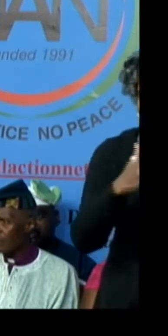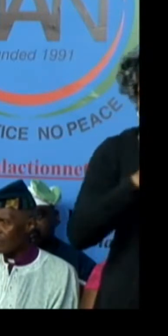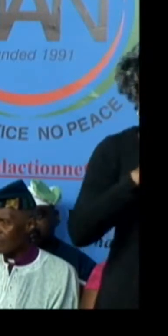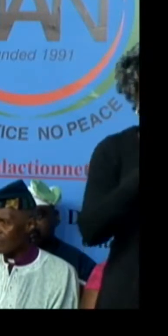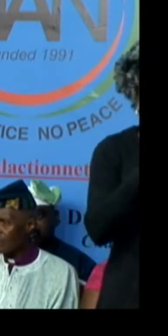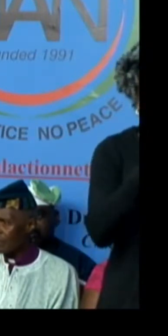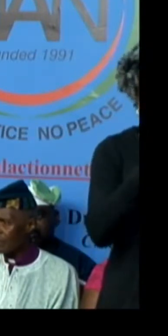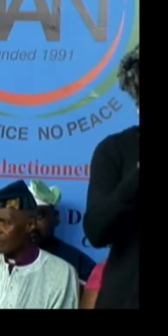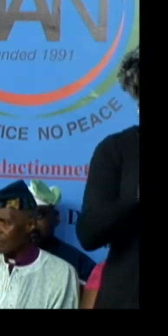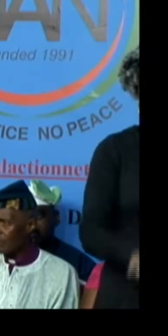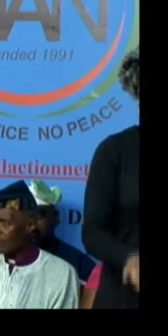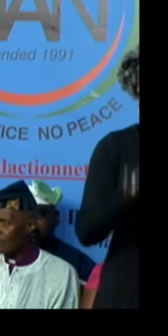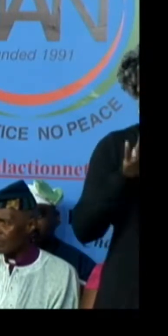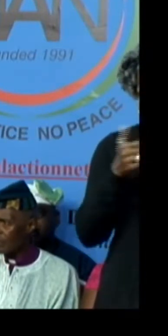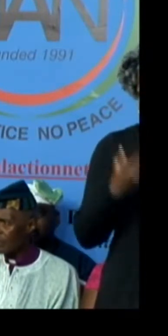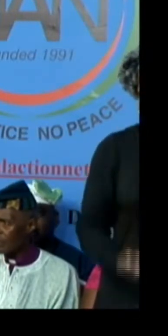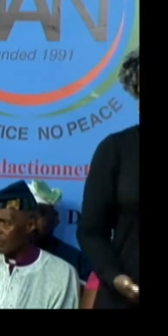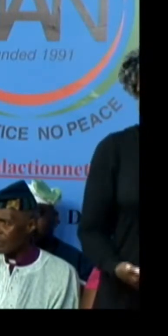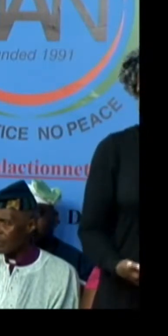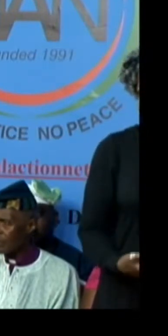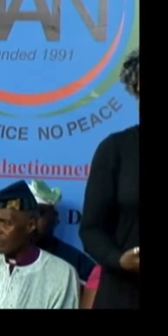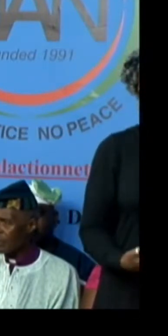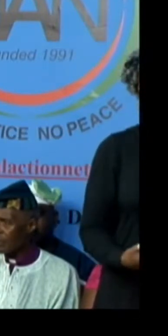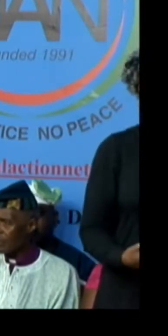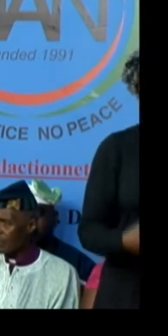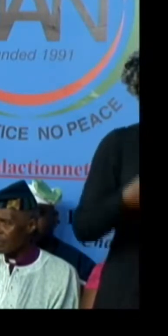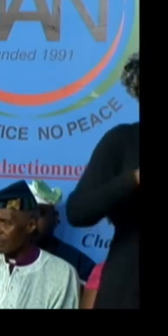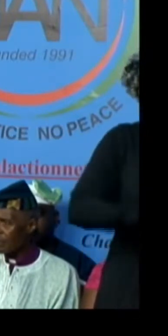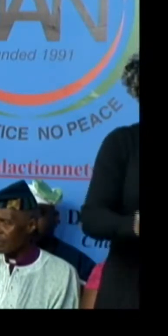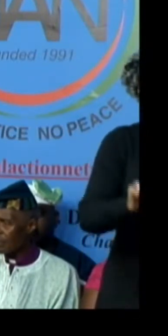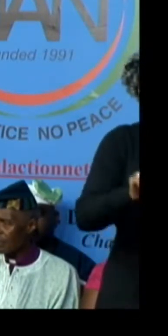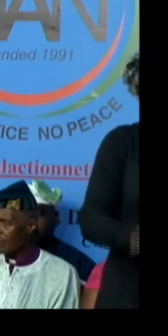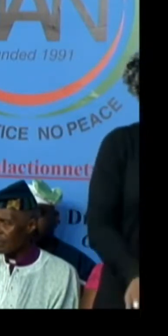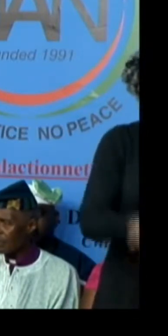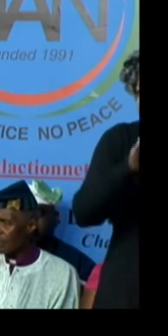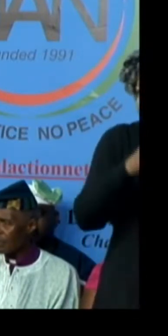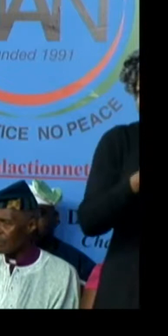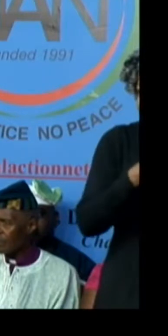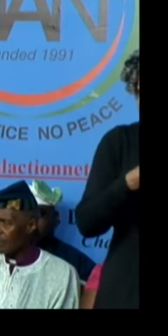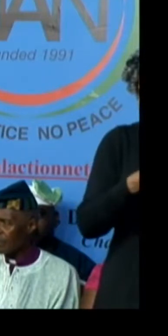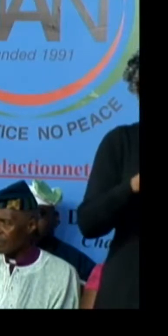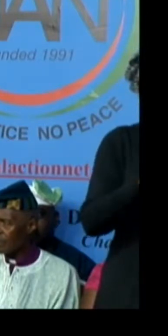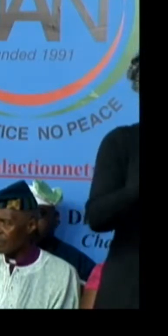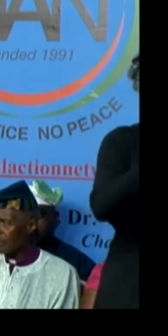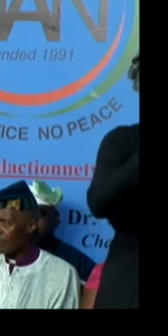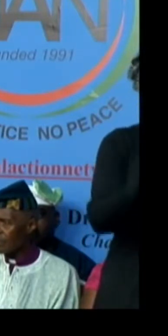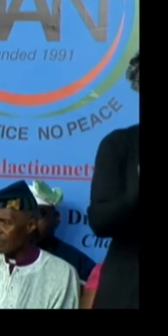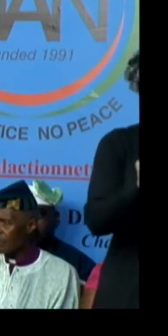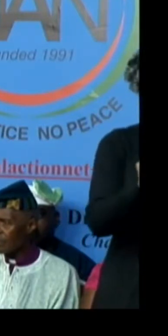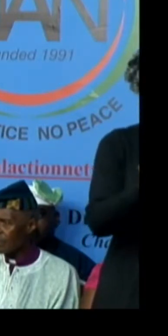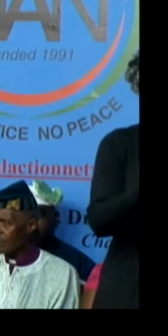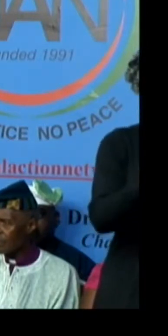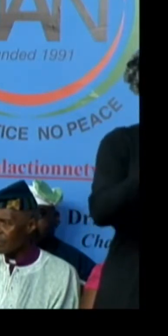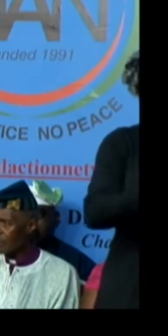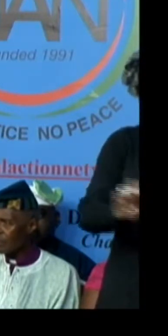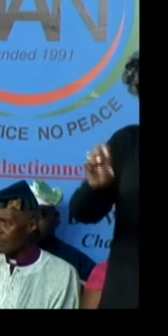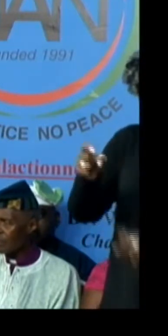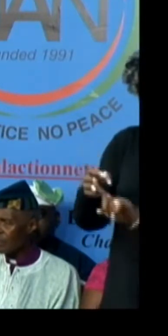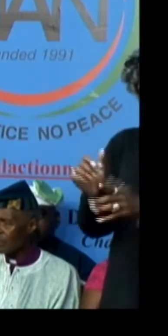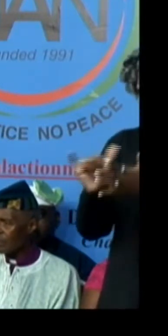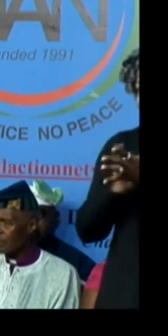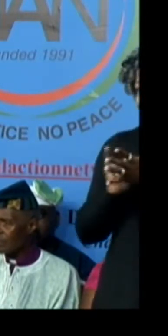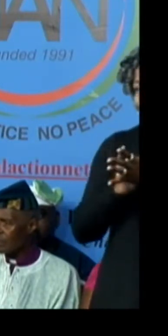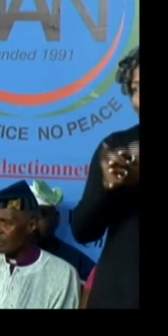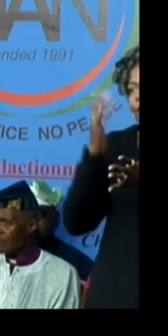me came from Dothan, Alabama to New York because they were trying